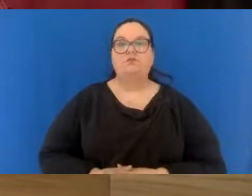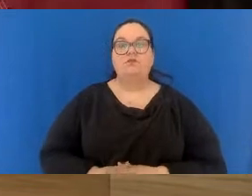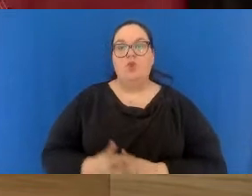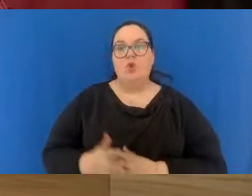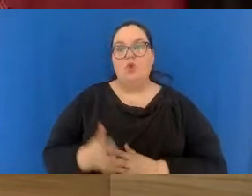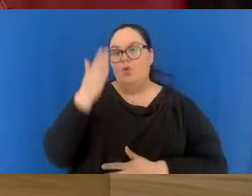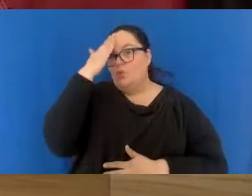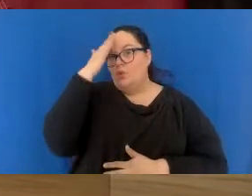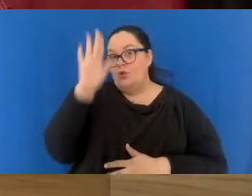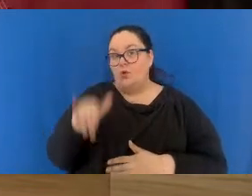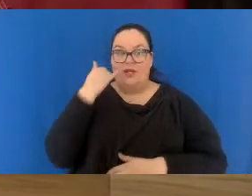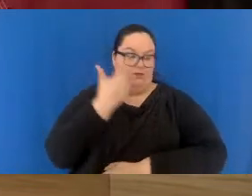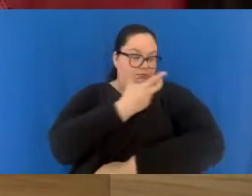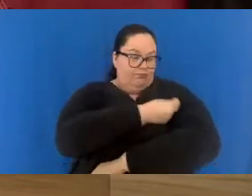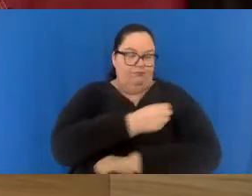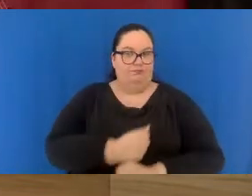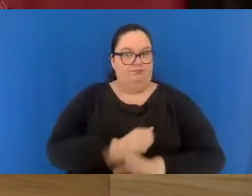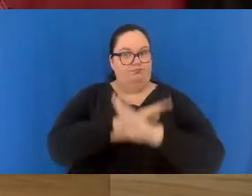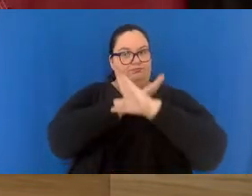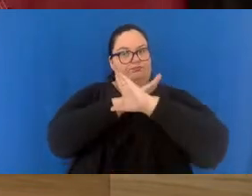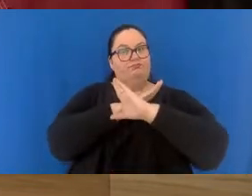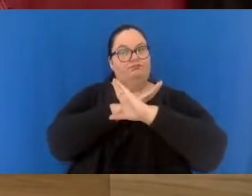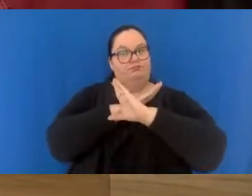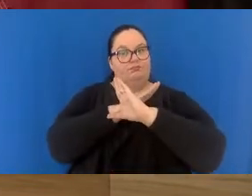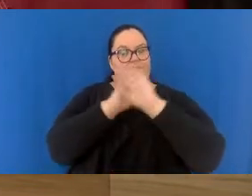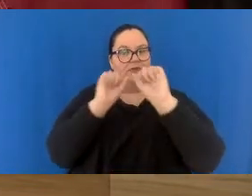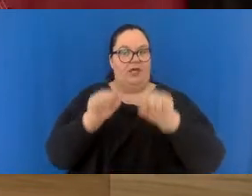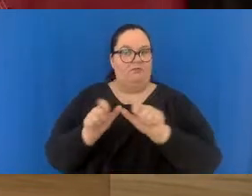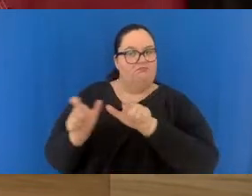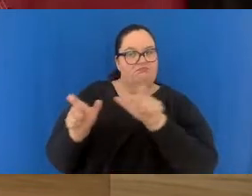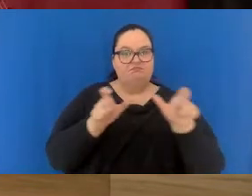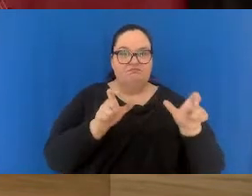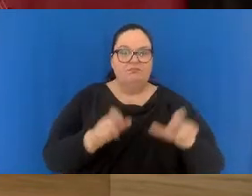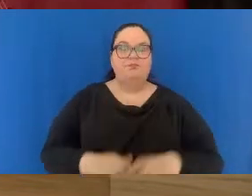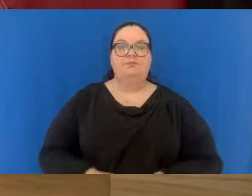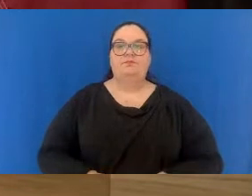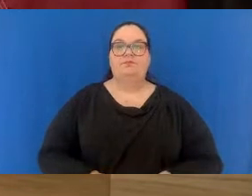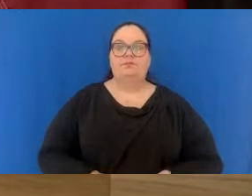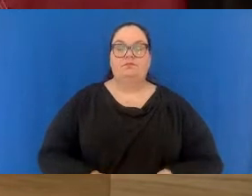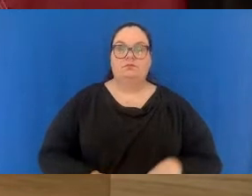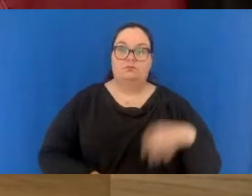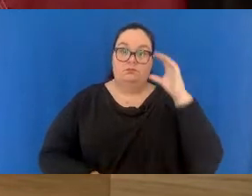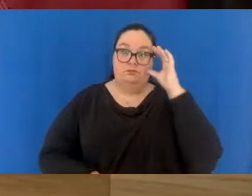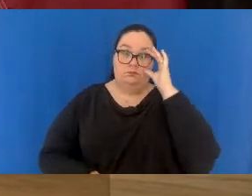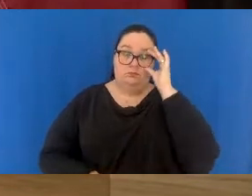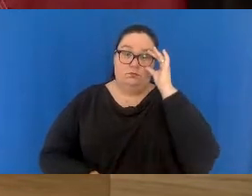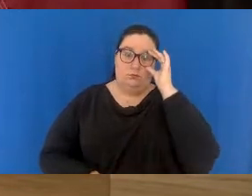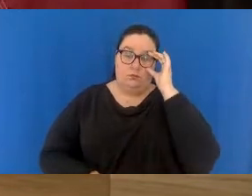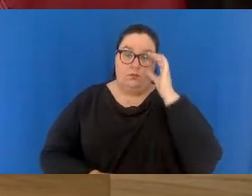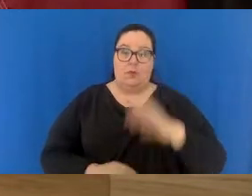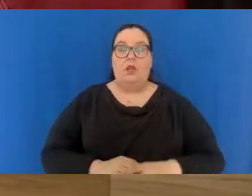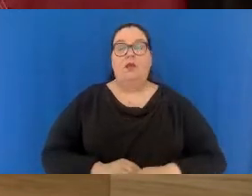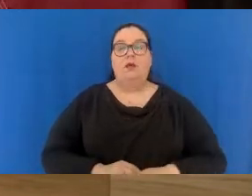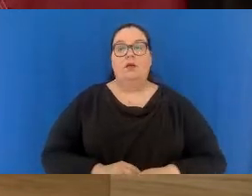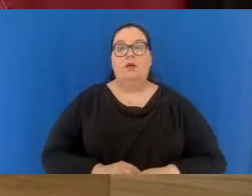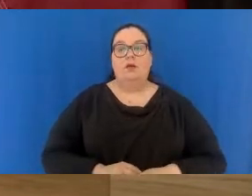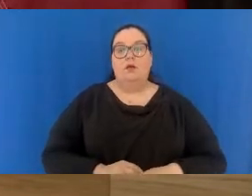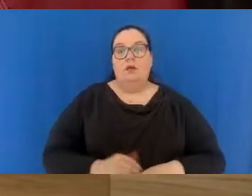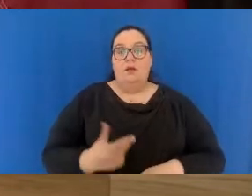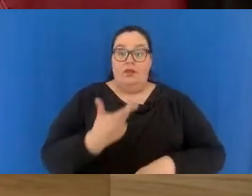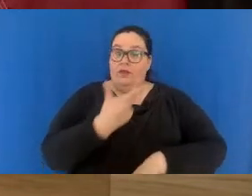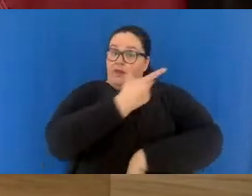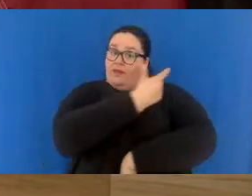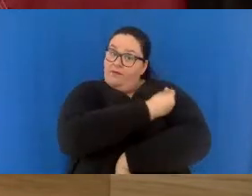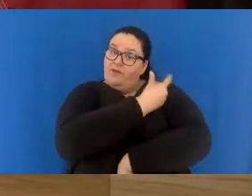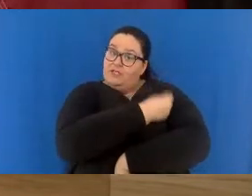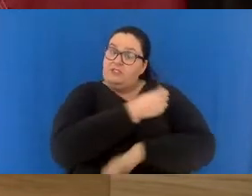protect for the most part against severe outcomes. We won't be able to see the full impact of vaccines until a large proportion of